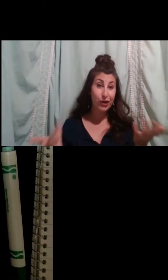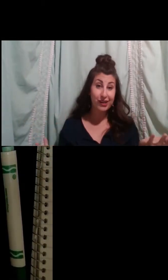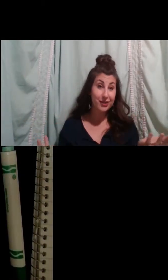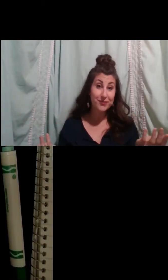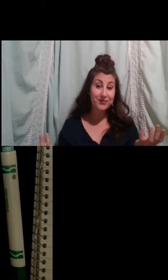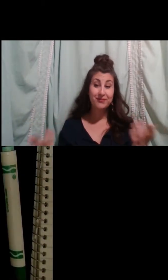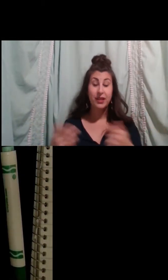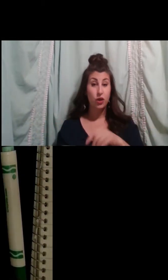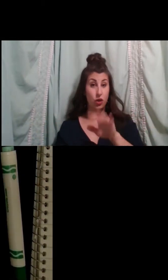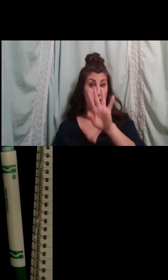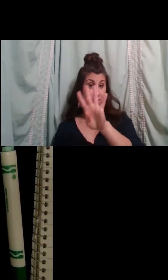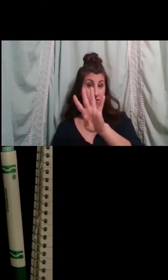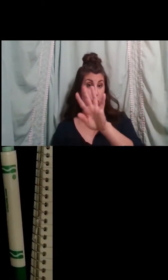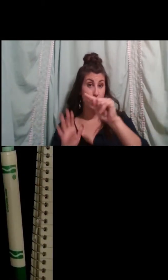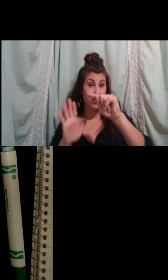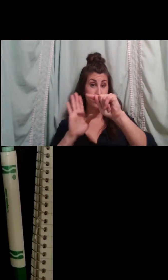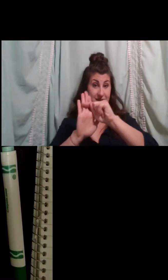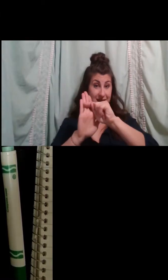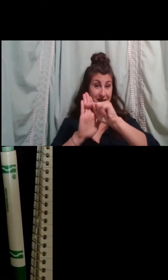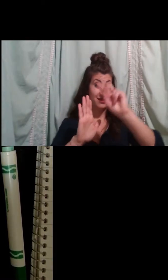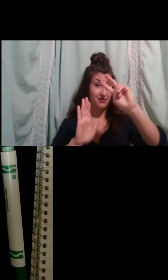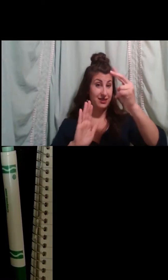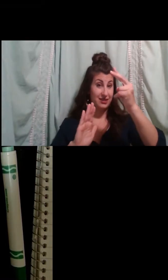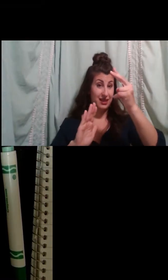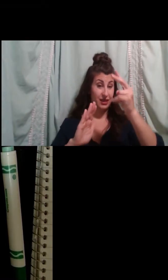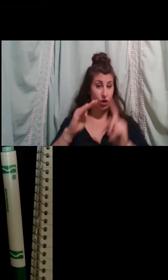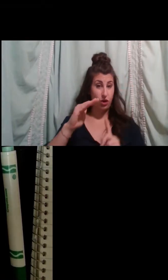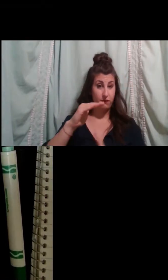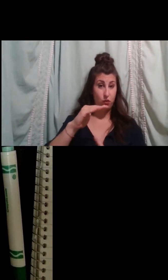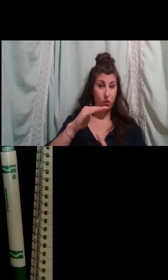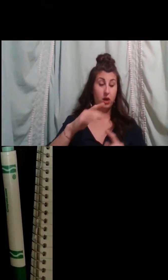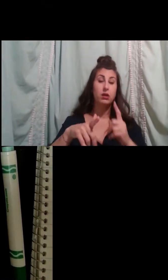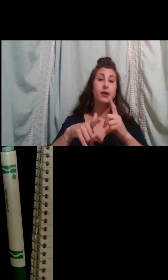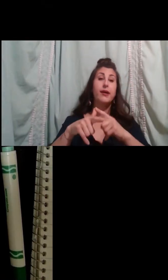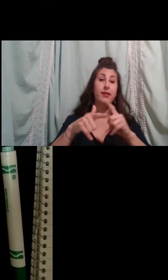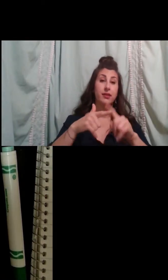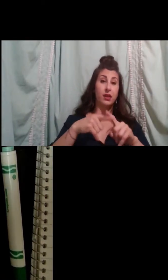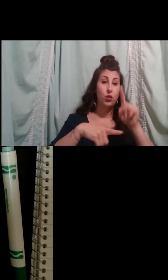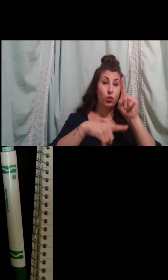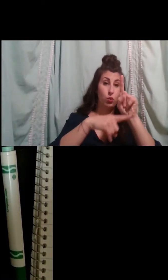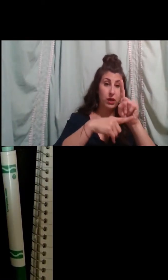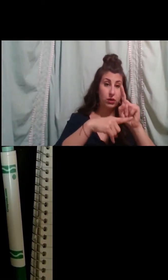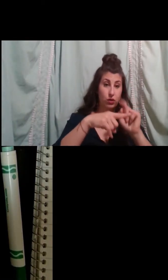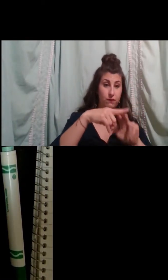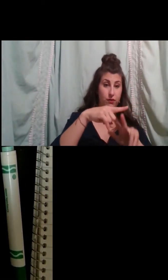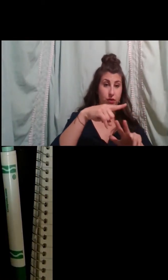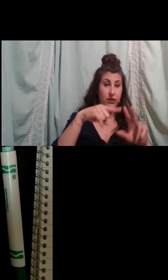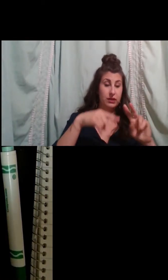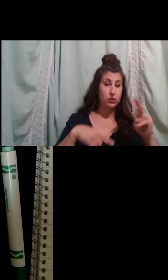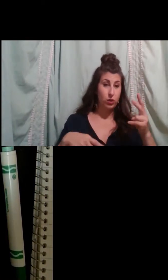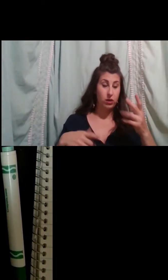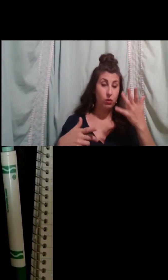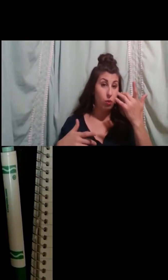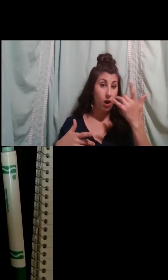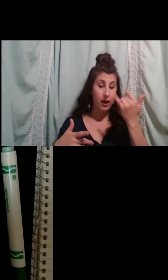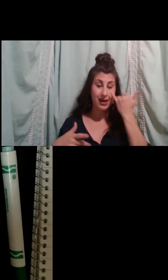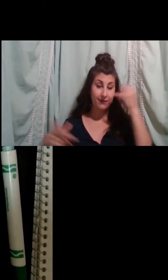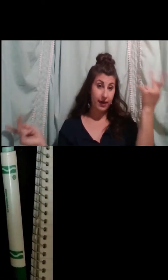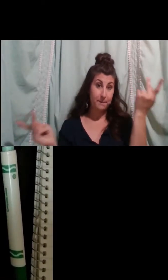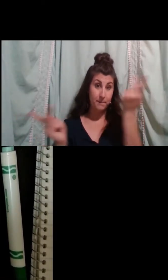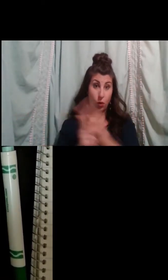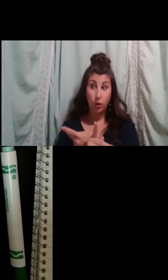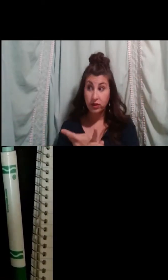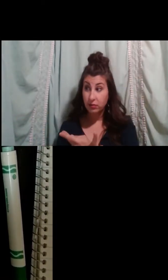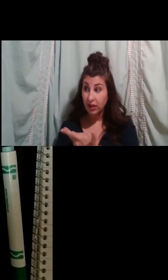I said 4 to the negative second over 1, and then 1 over 3 squared. because if